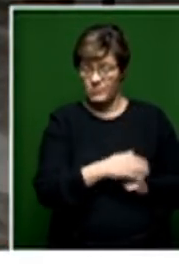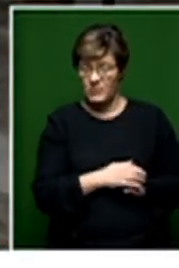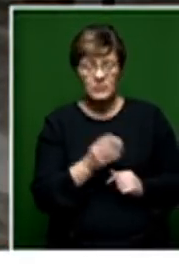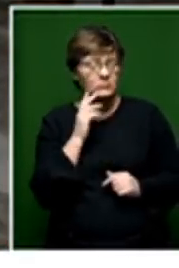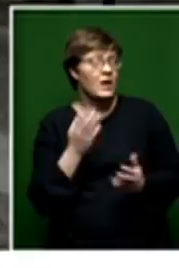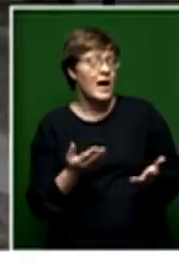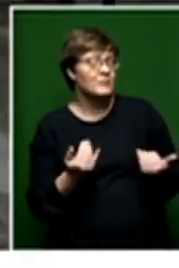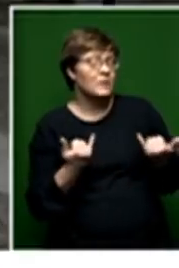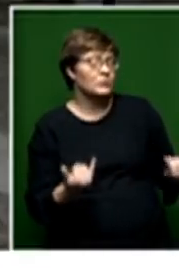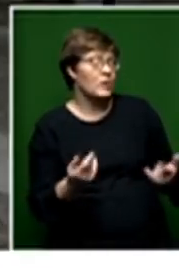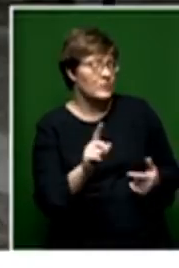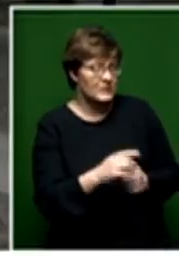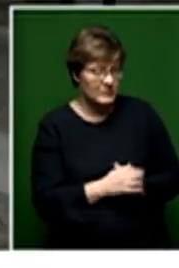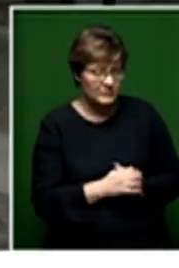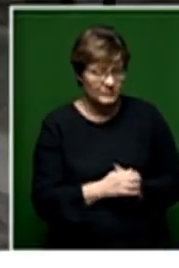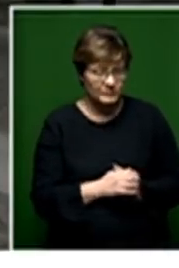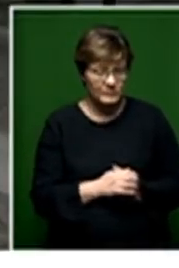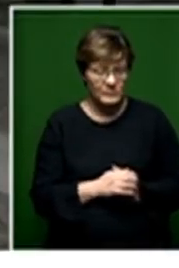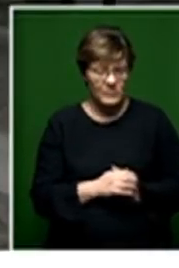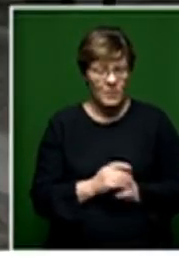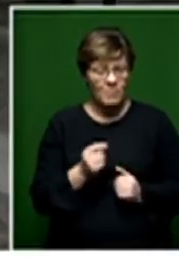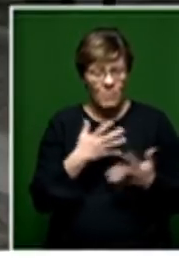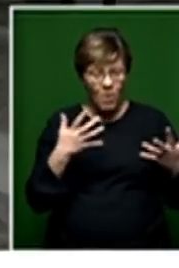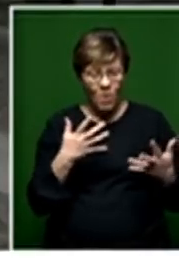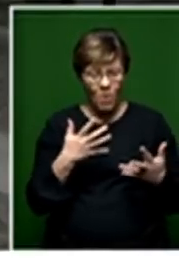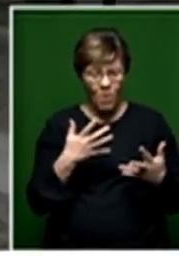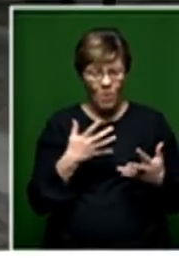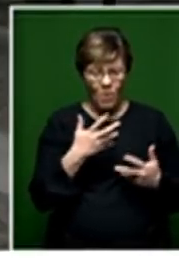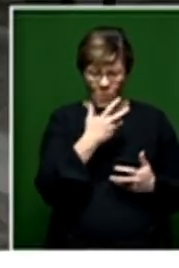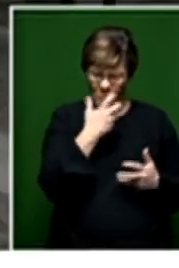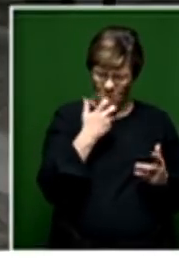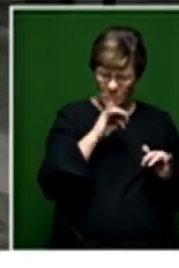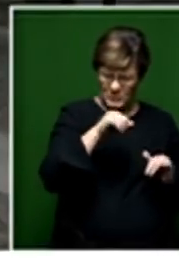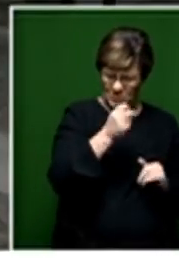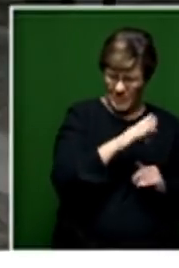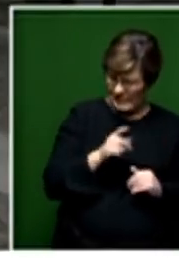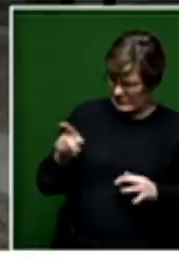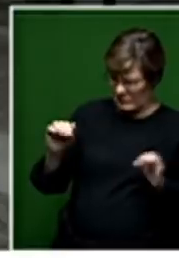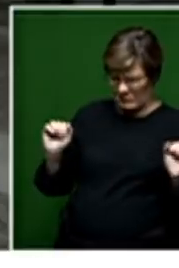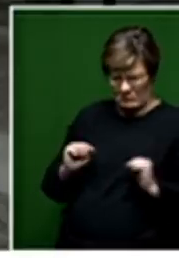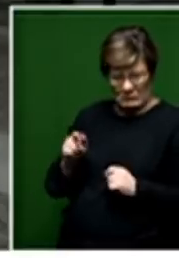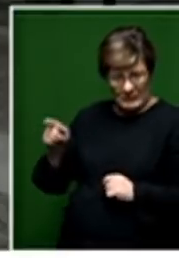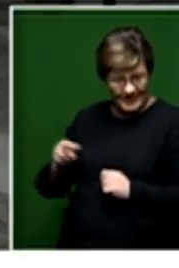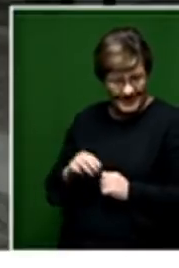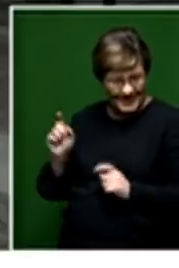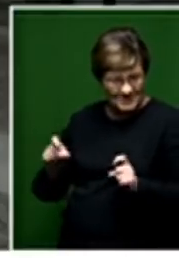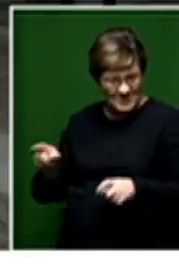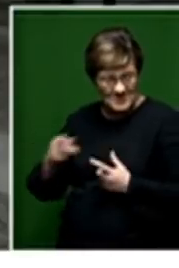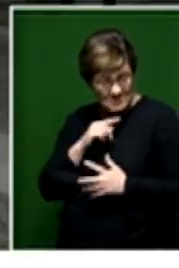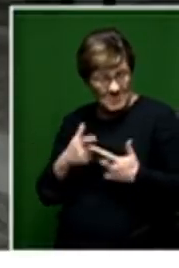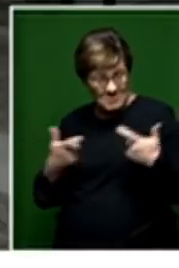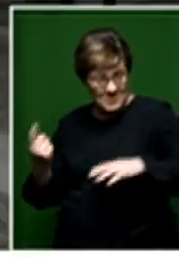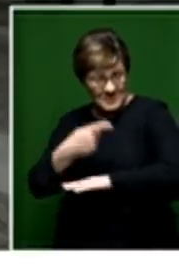expect later today. Abra, good morning from a slightly warmer Johannesburg, I would imagine, but a big day ahead for